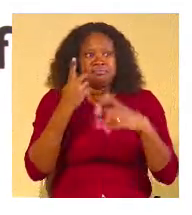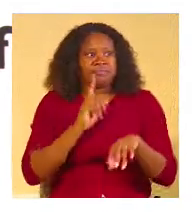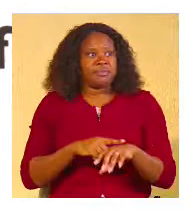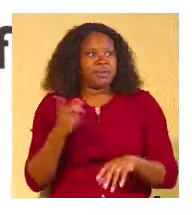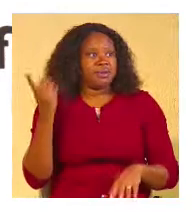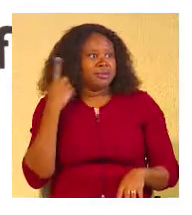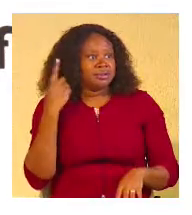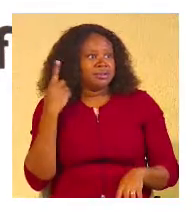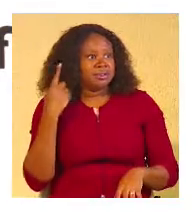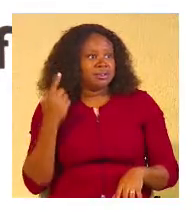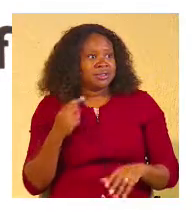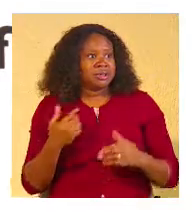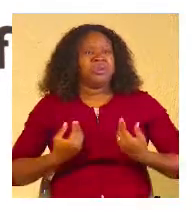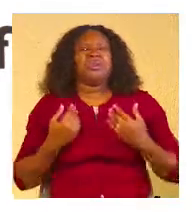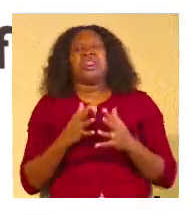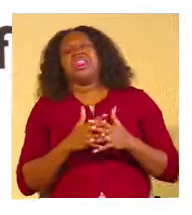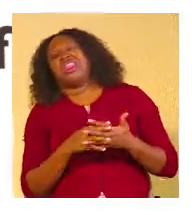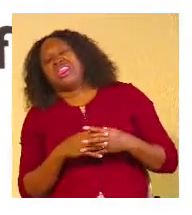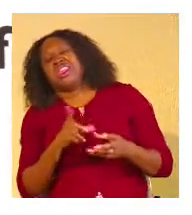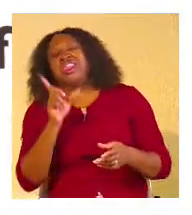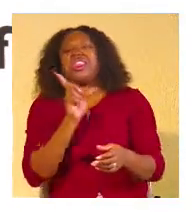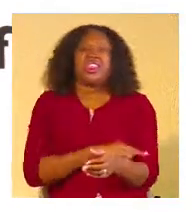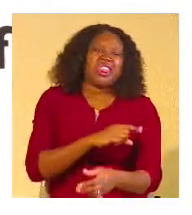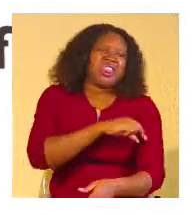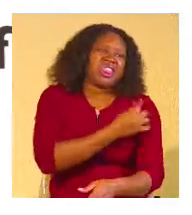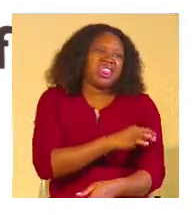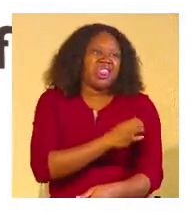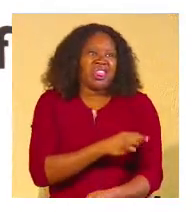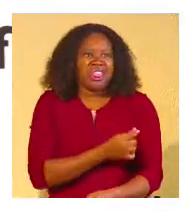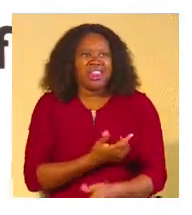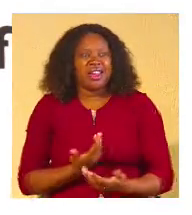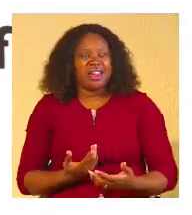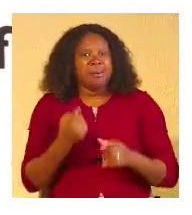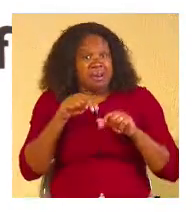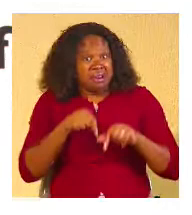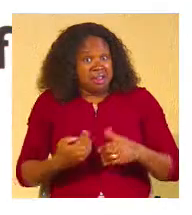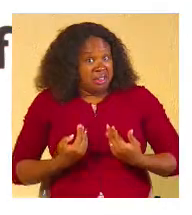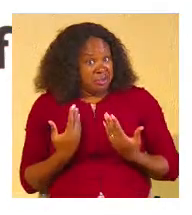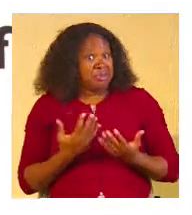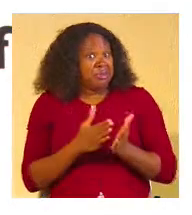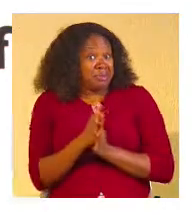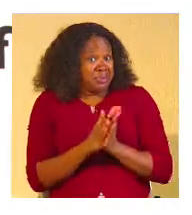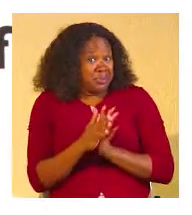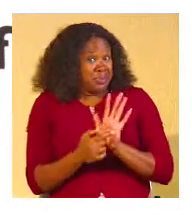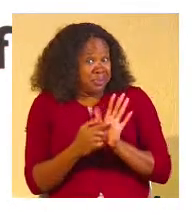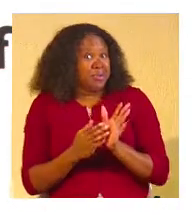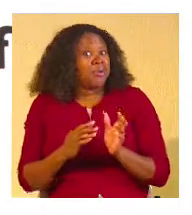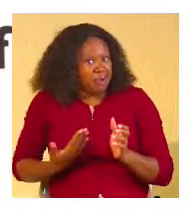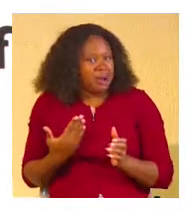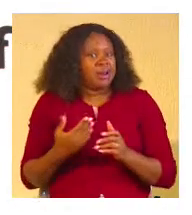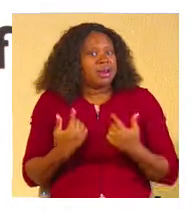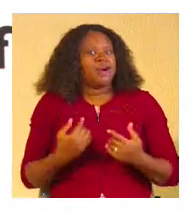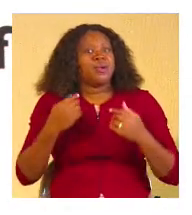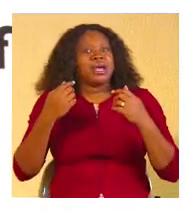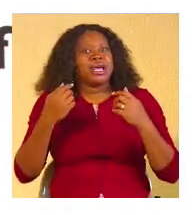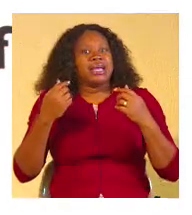that, youth are lazy, youth are not coming forth. So now we have painted really another picture as we celebrate the